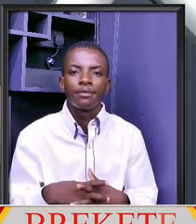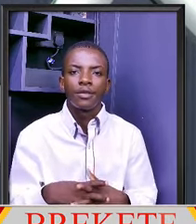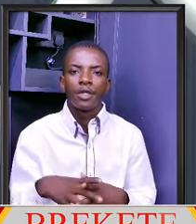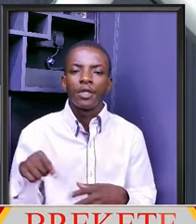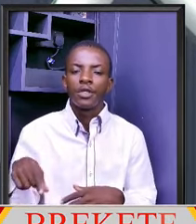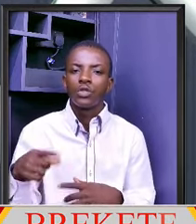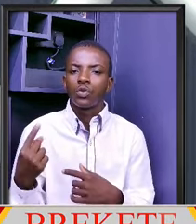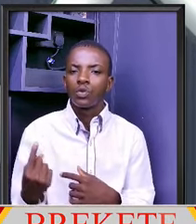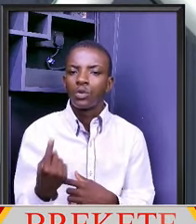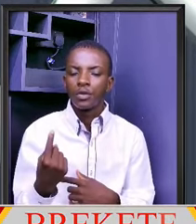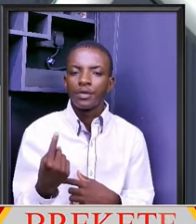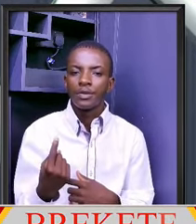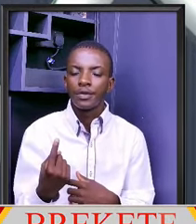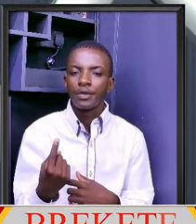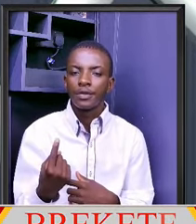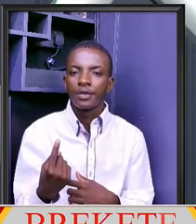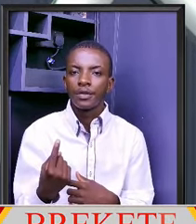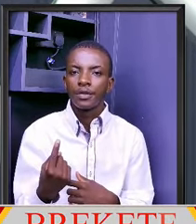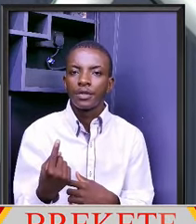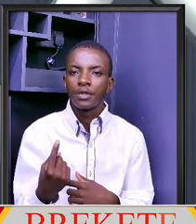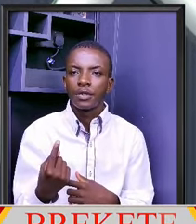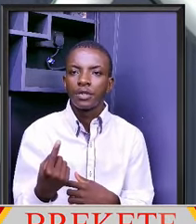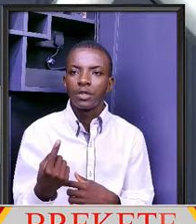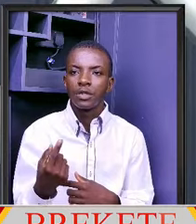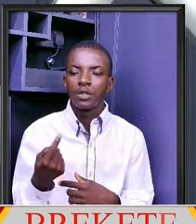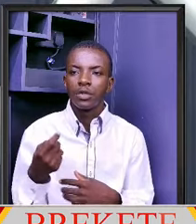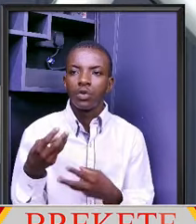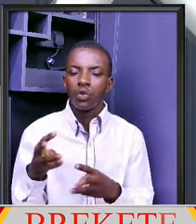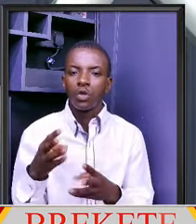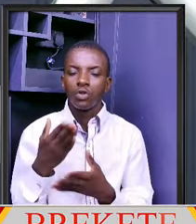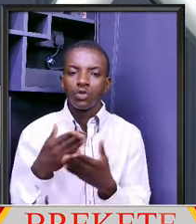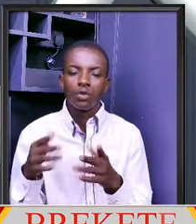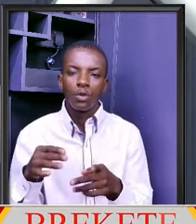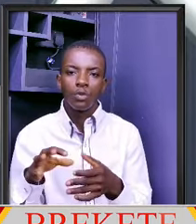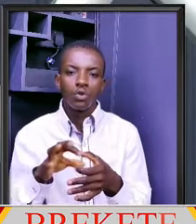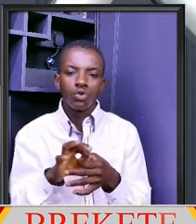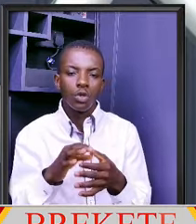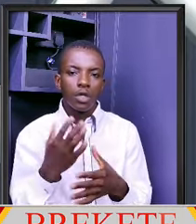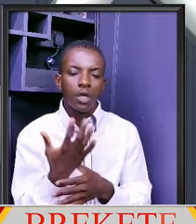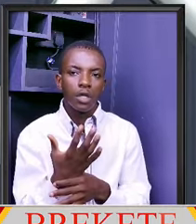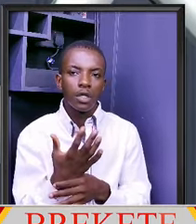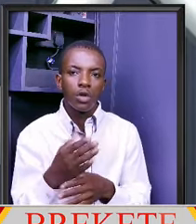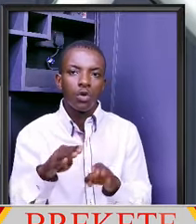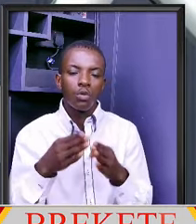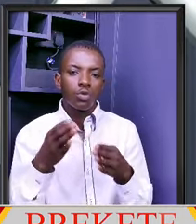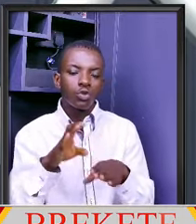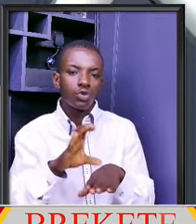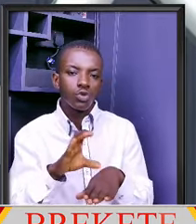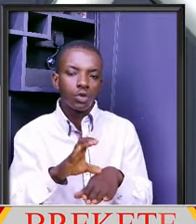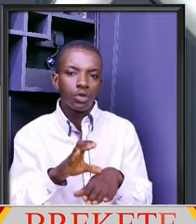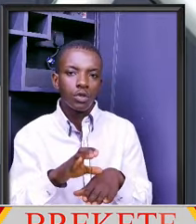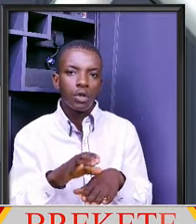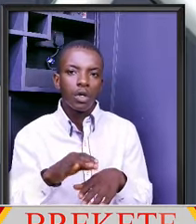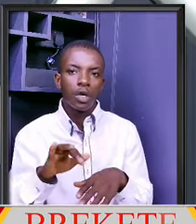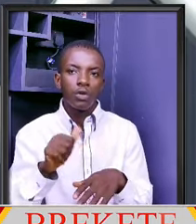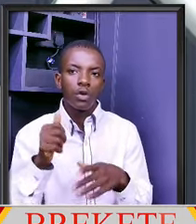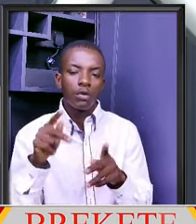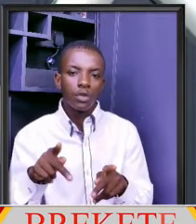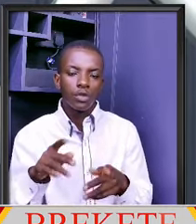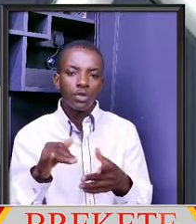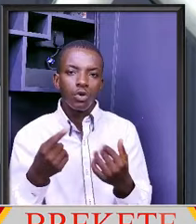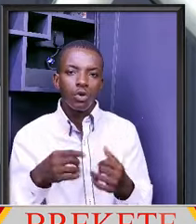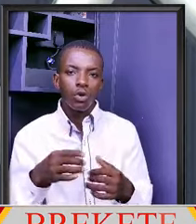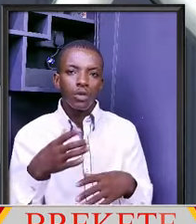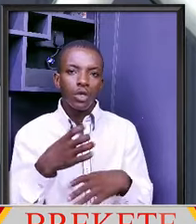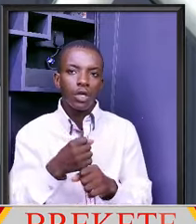This one, the way some people go join hand, open church, where another person go